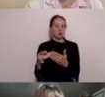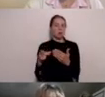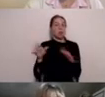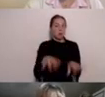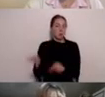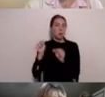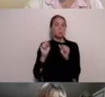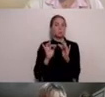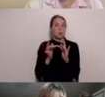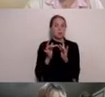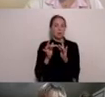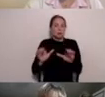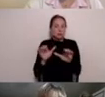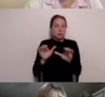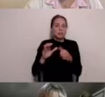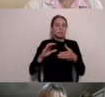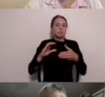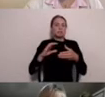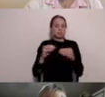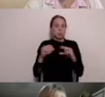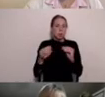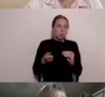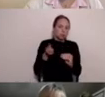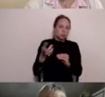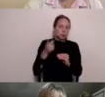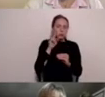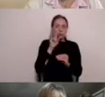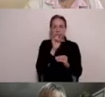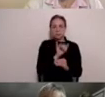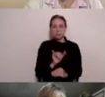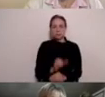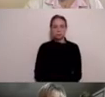online activities and story times for kids as well. Next slide, please.